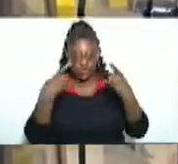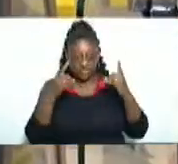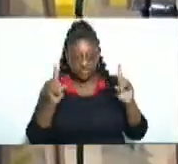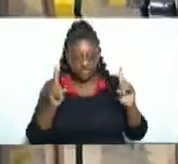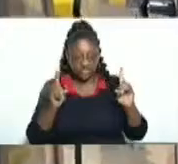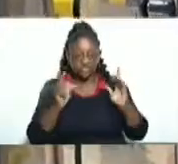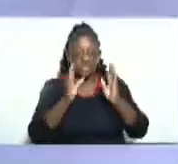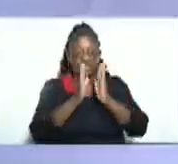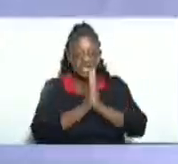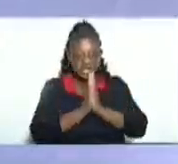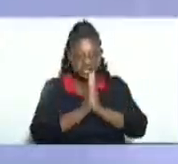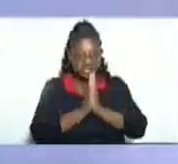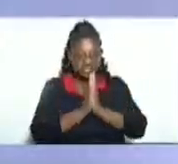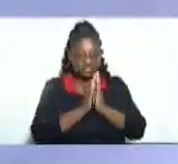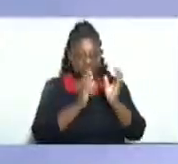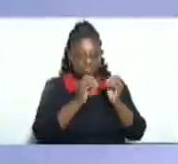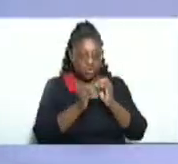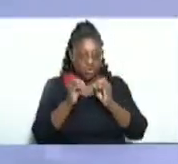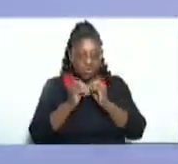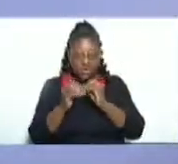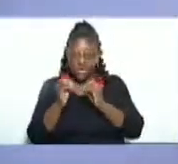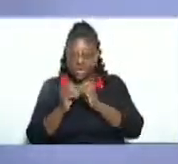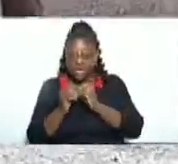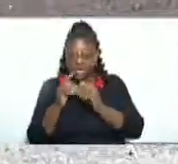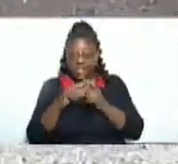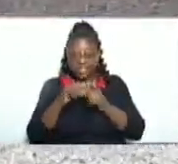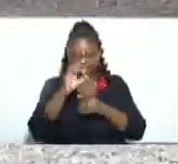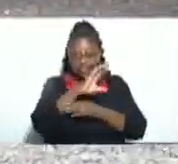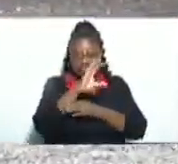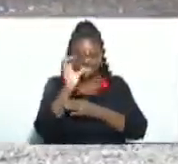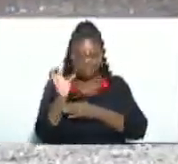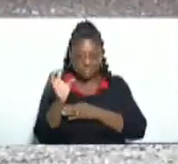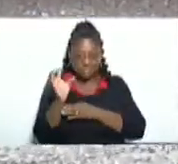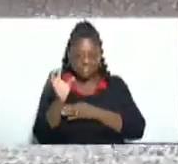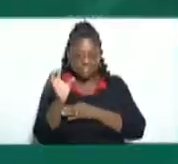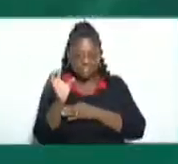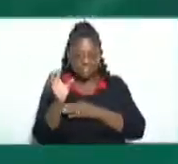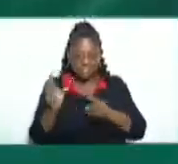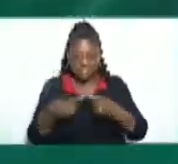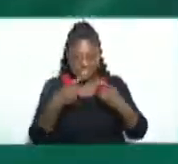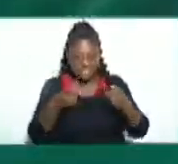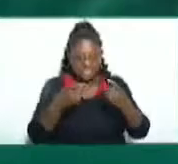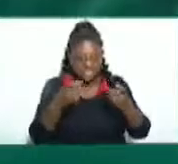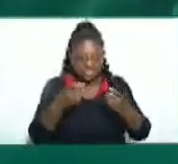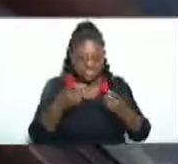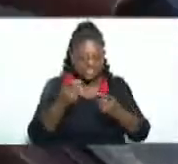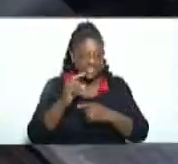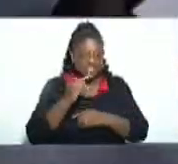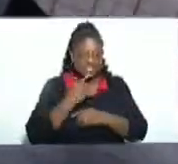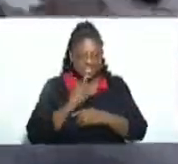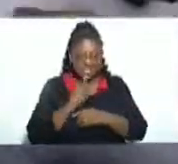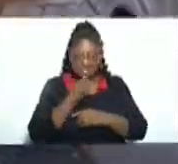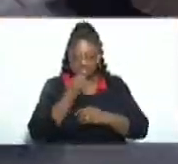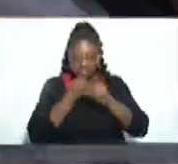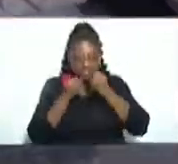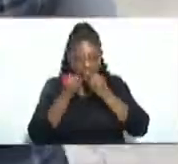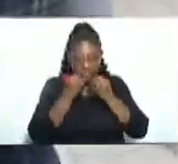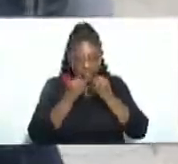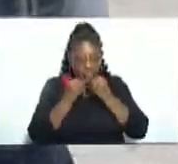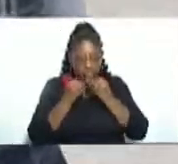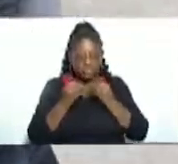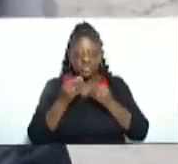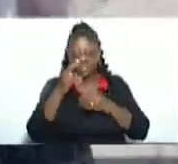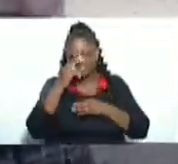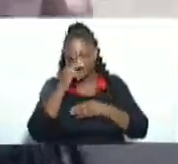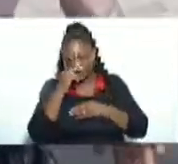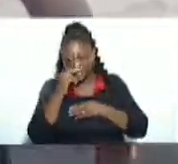is fulfilled. And Christmas at Centerville Primary. Gifts, candy from Z&S, food from Breezes, fun